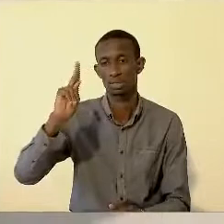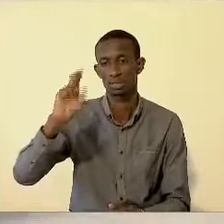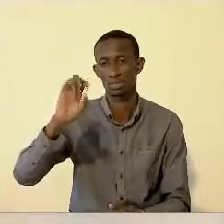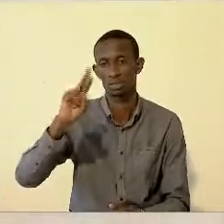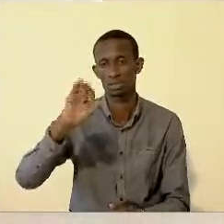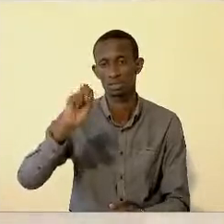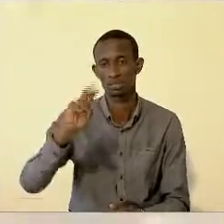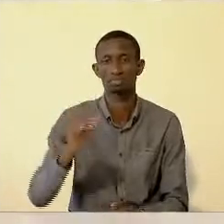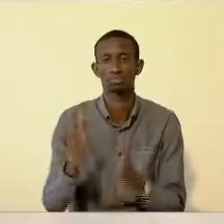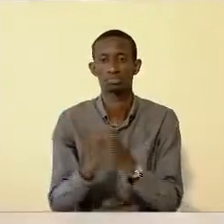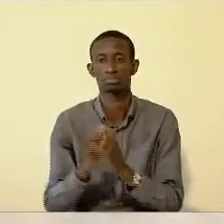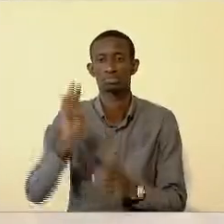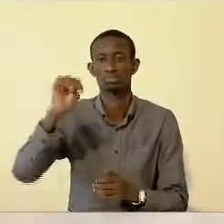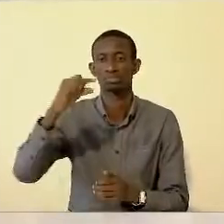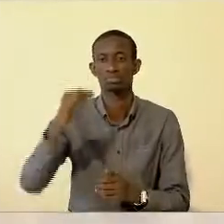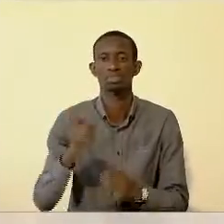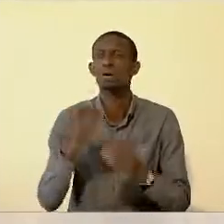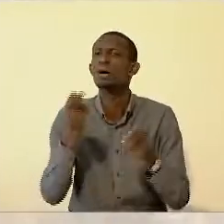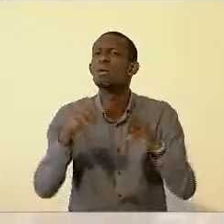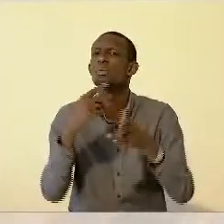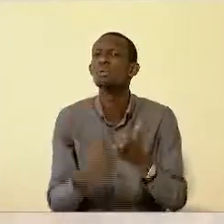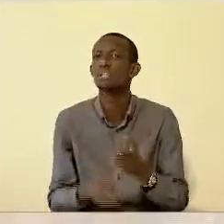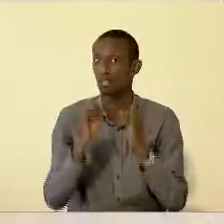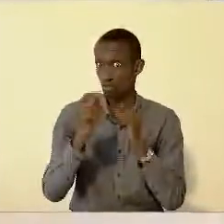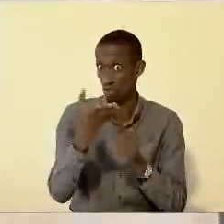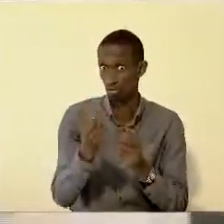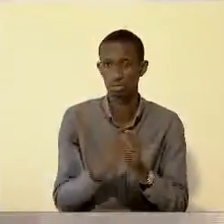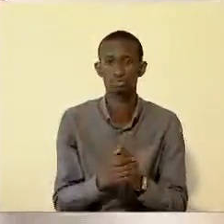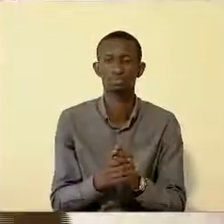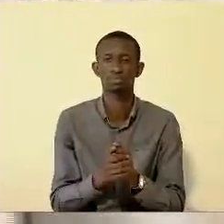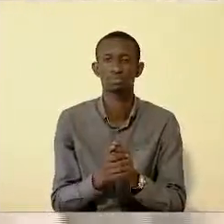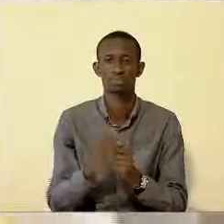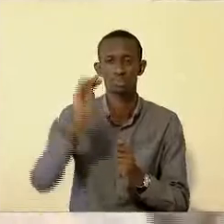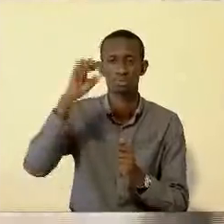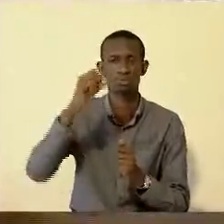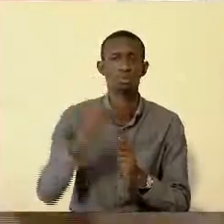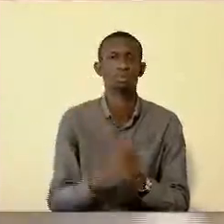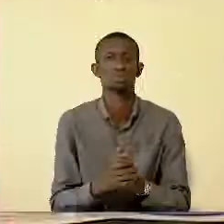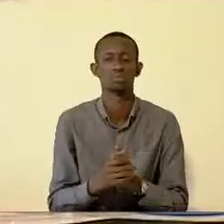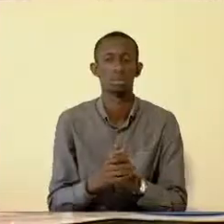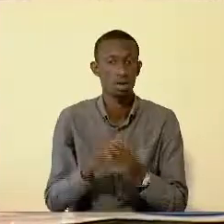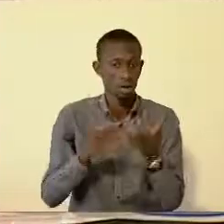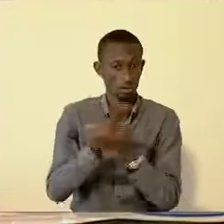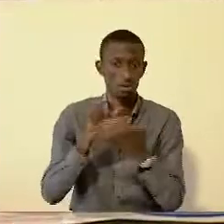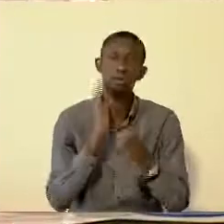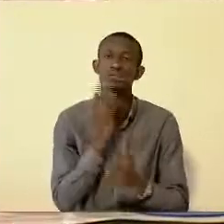What happens when you take a piece of magnesium, put it in water?